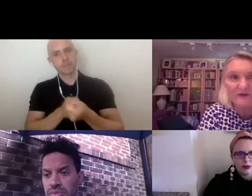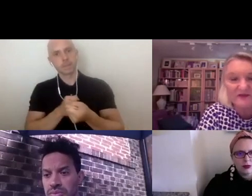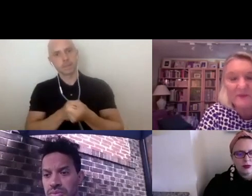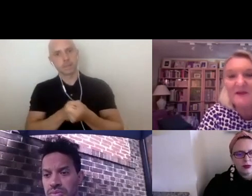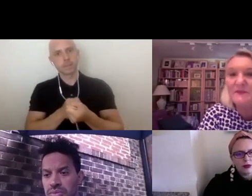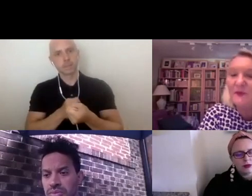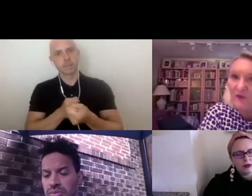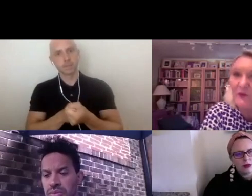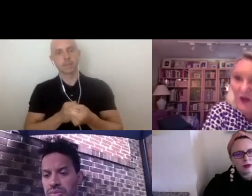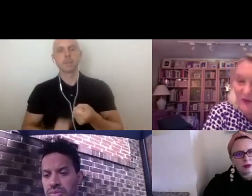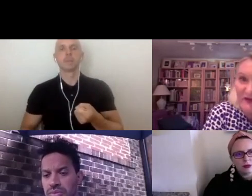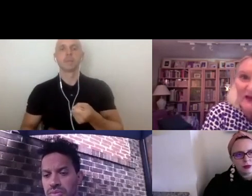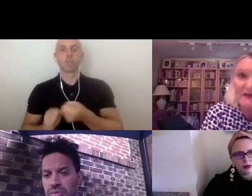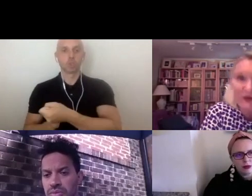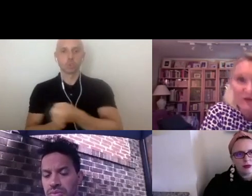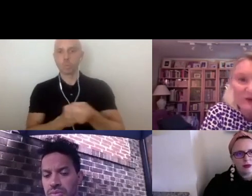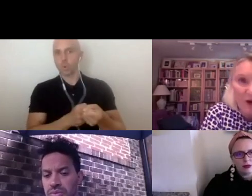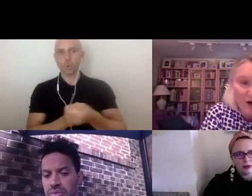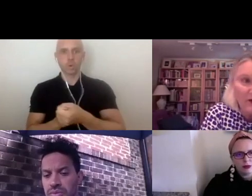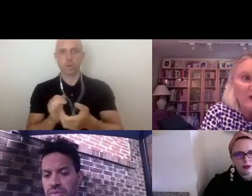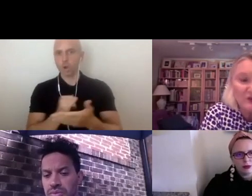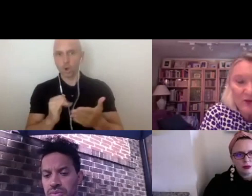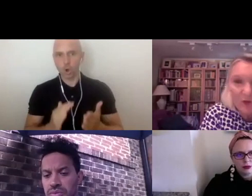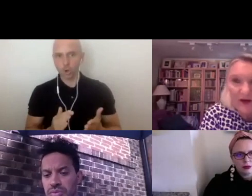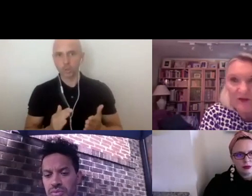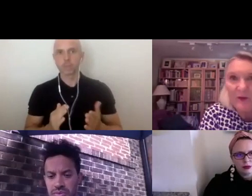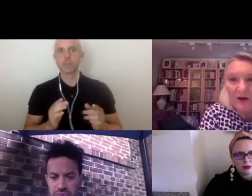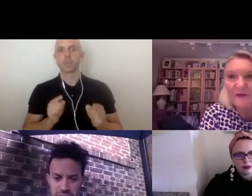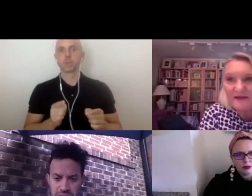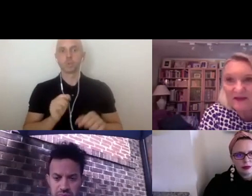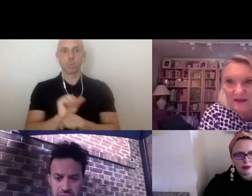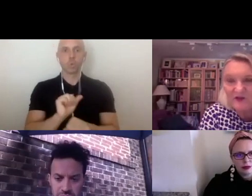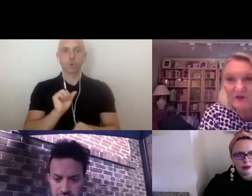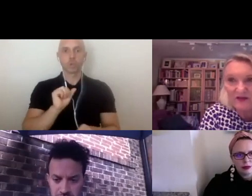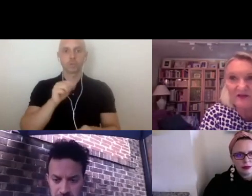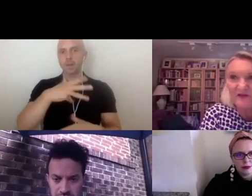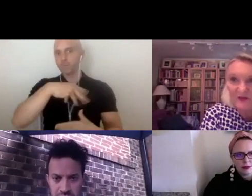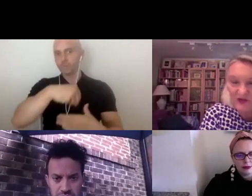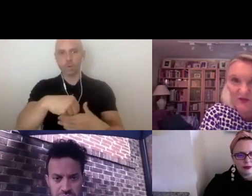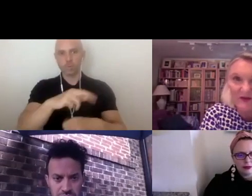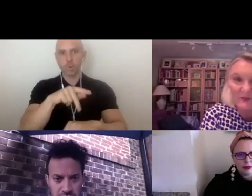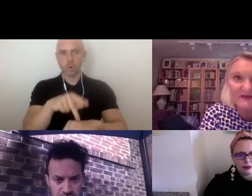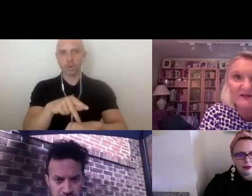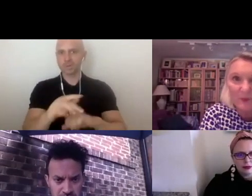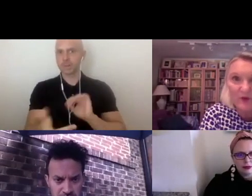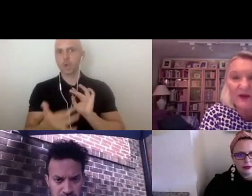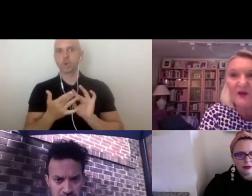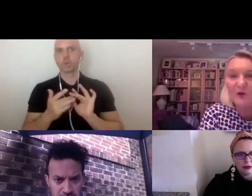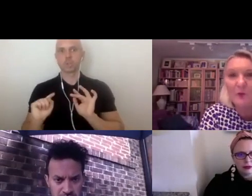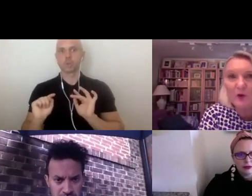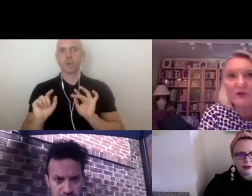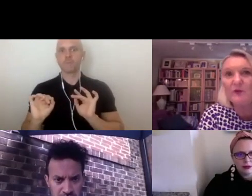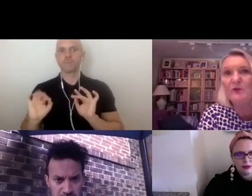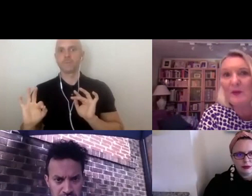grant recipients, but also others. So if you are doing work in the park, please get in touch with us at the foundation, because we can support your